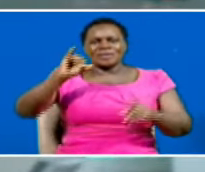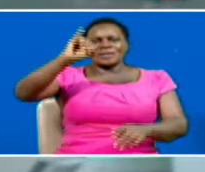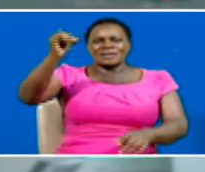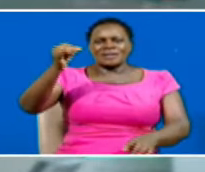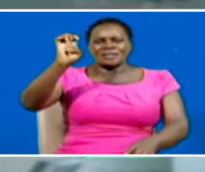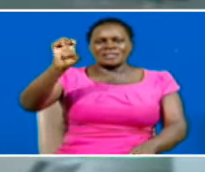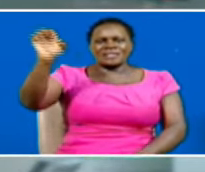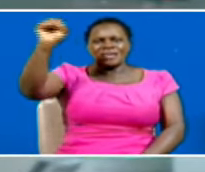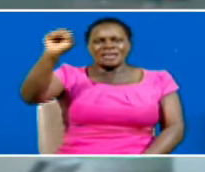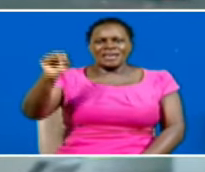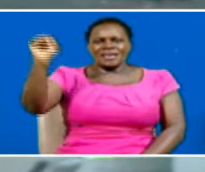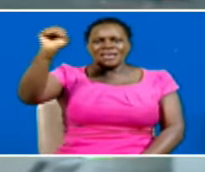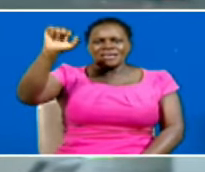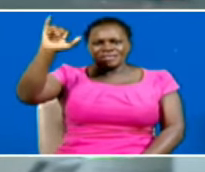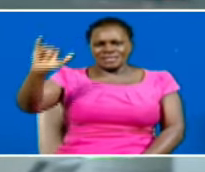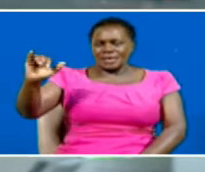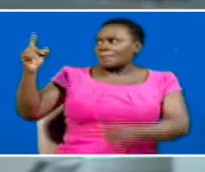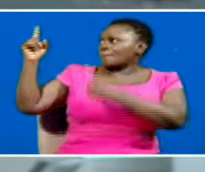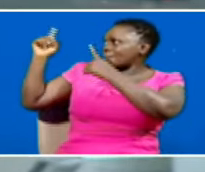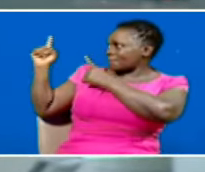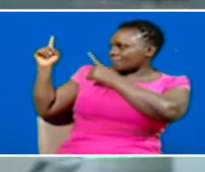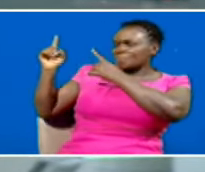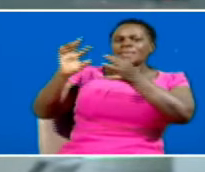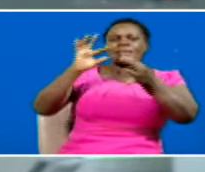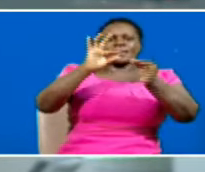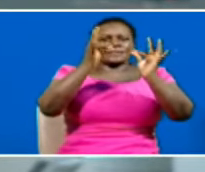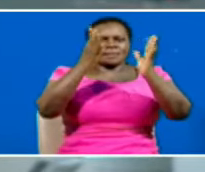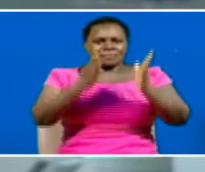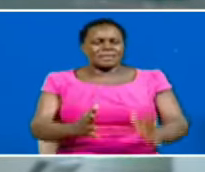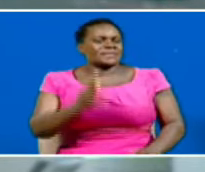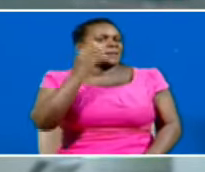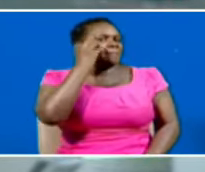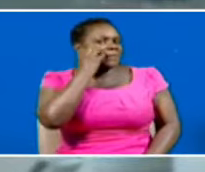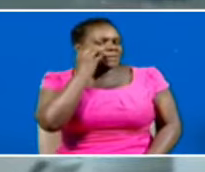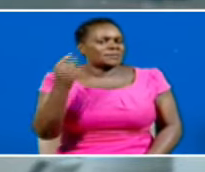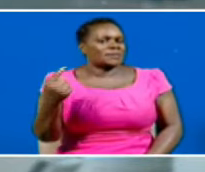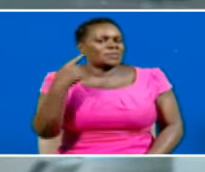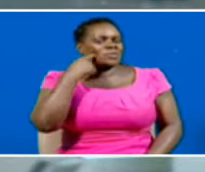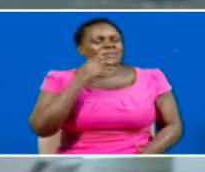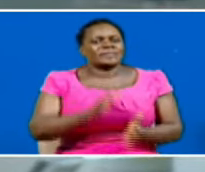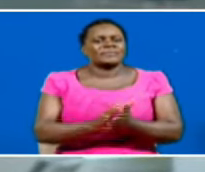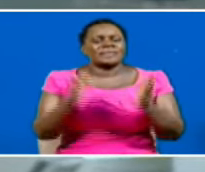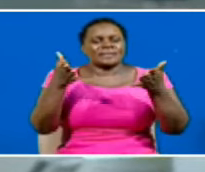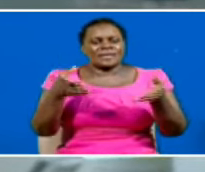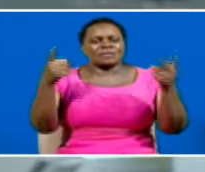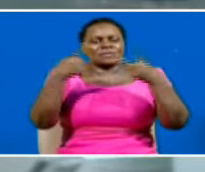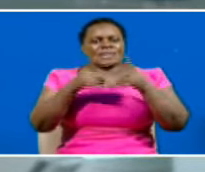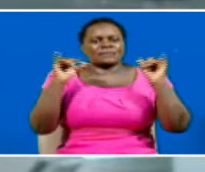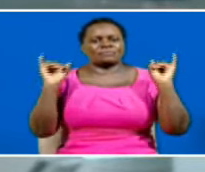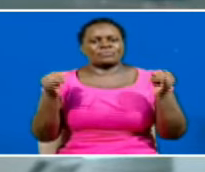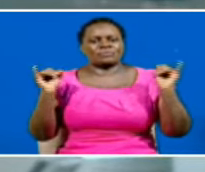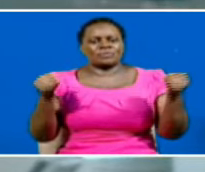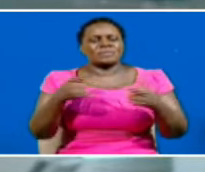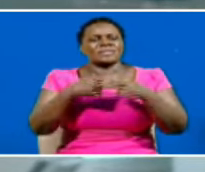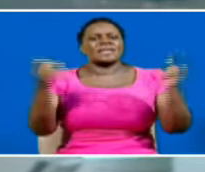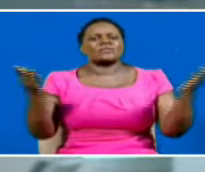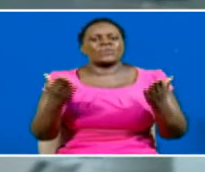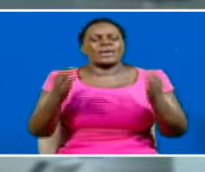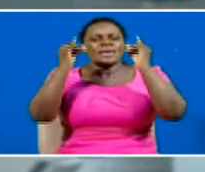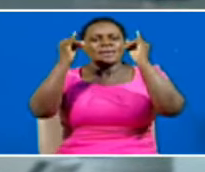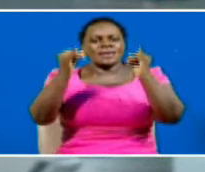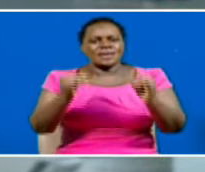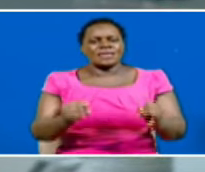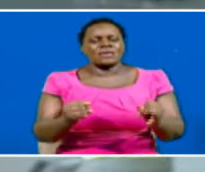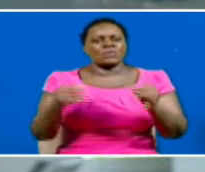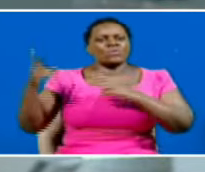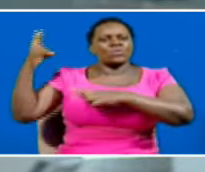I'm Jesse Rogers. Our sign language interpreter tonight is Meresha Uwiti. Let's get you informed. We begin with the latest